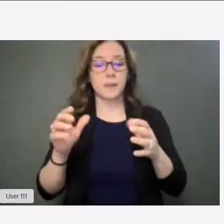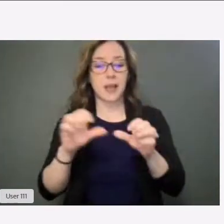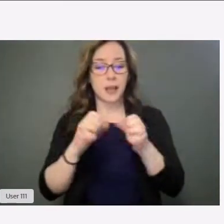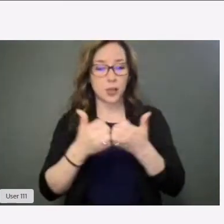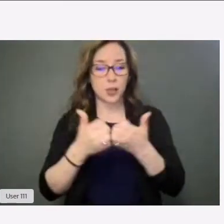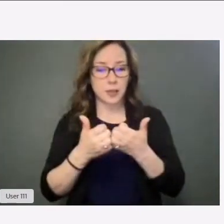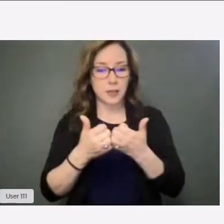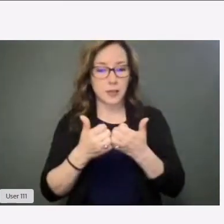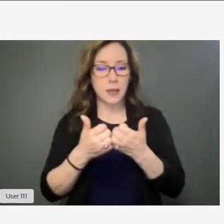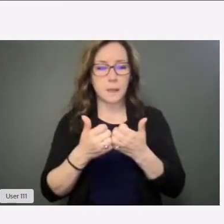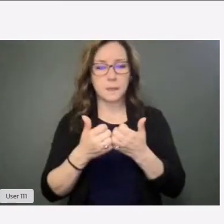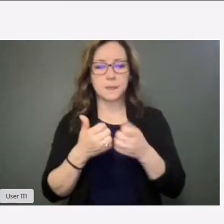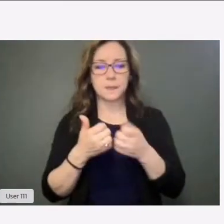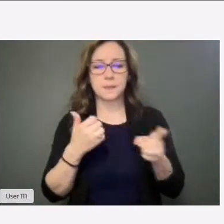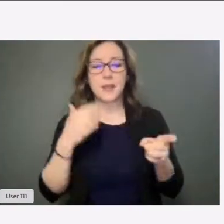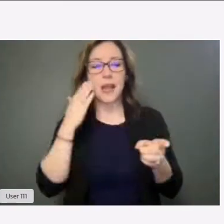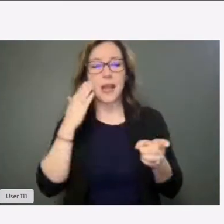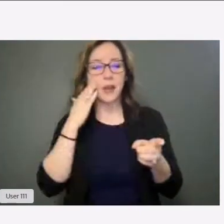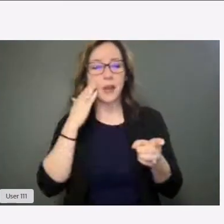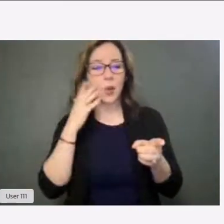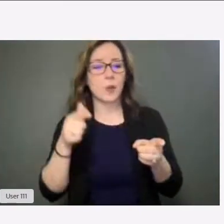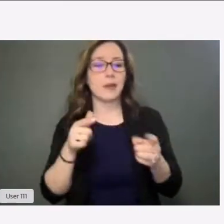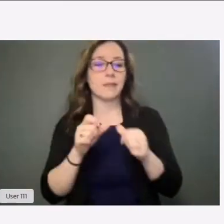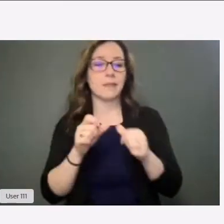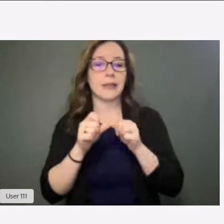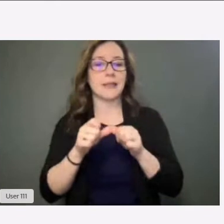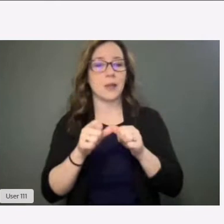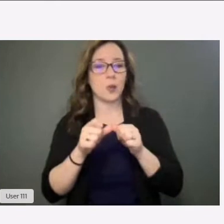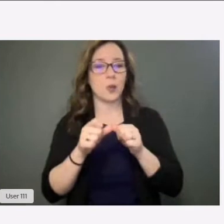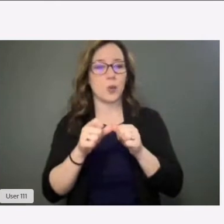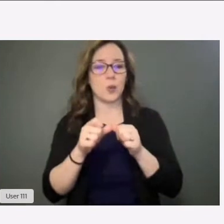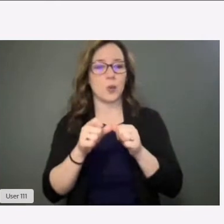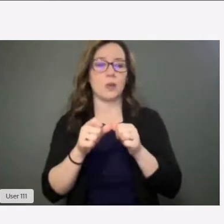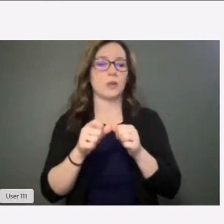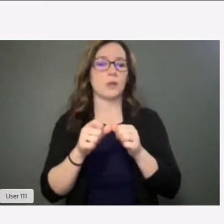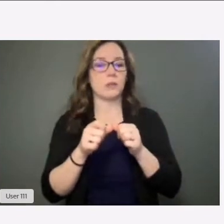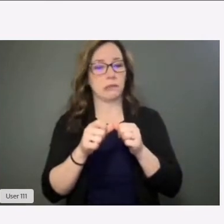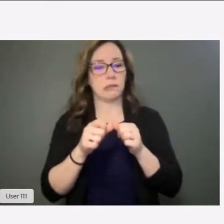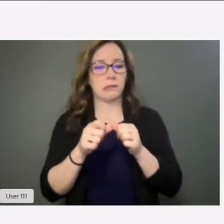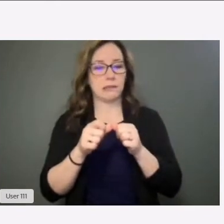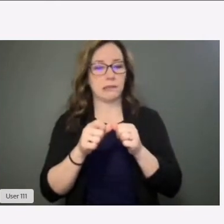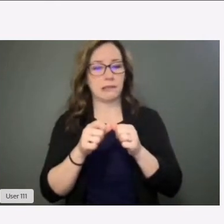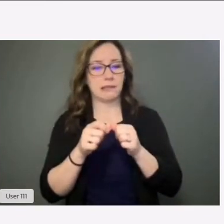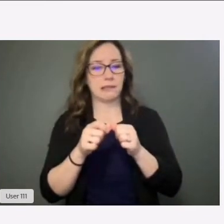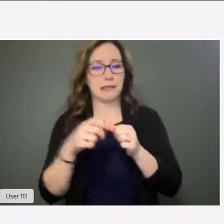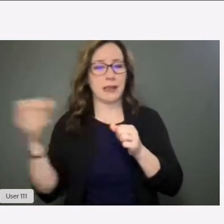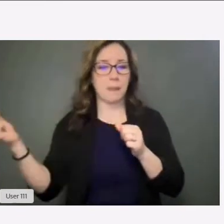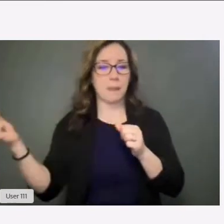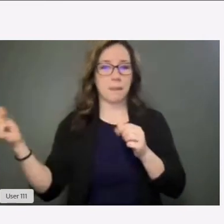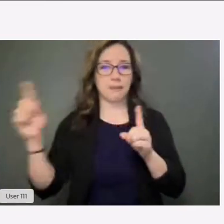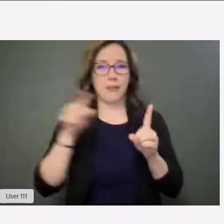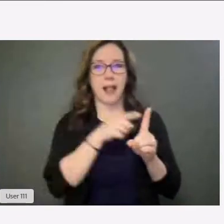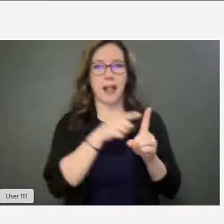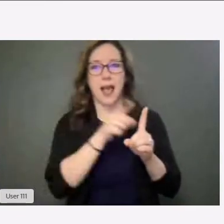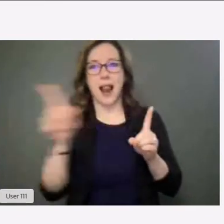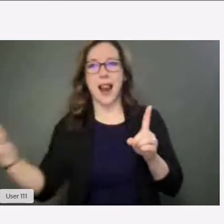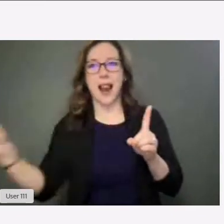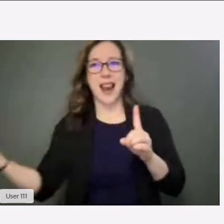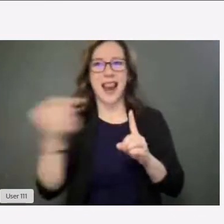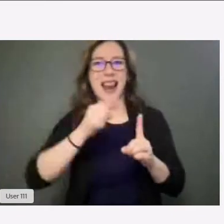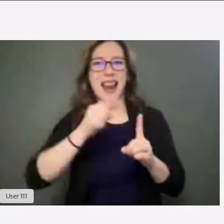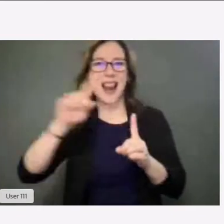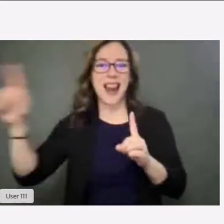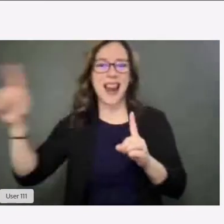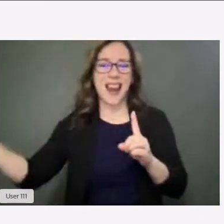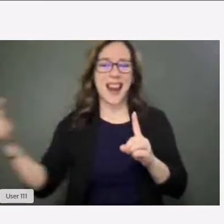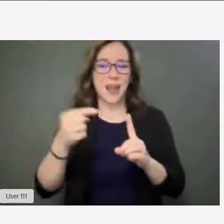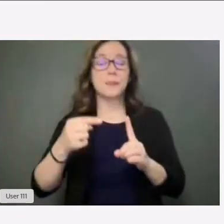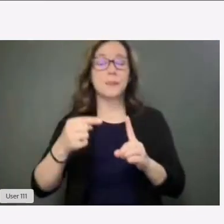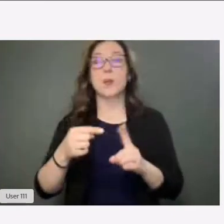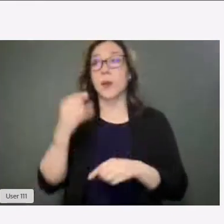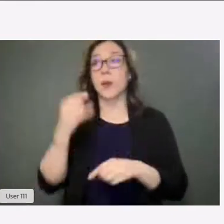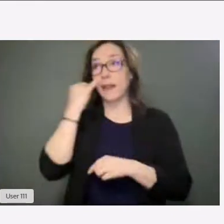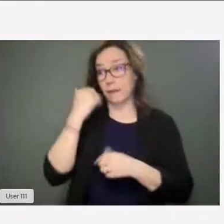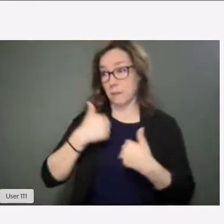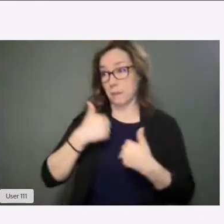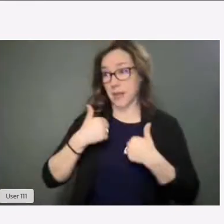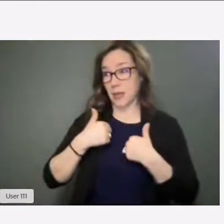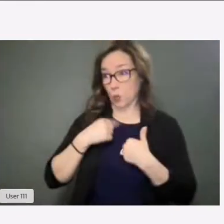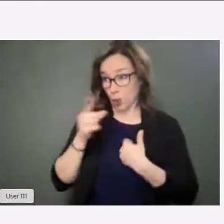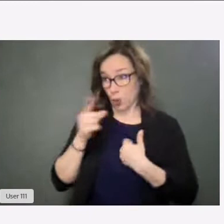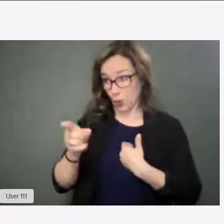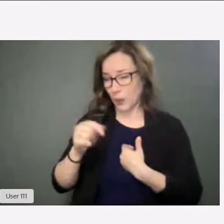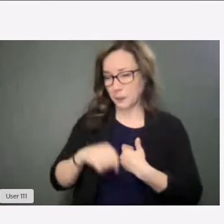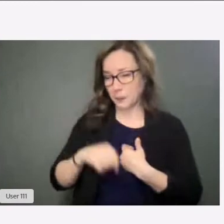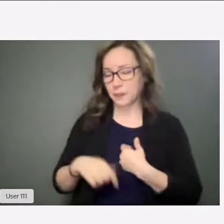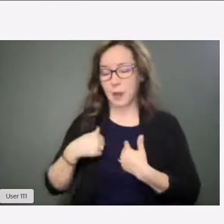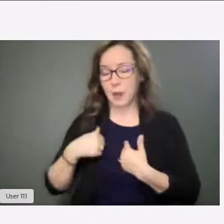it in the chat. I know we keep coming back to this. Those are the folks you need to make contact with. So Ricardo, if I'm you, this is what I'm doing. I'm reaching out